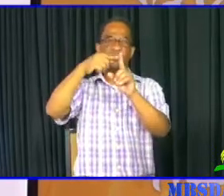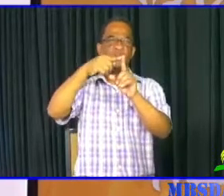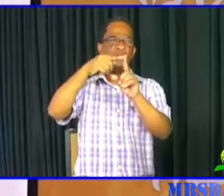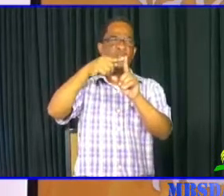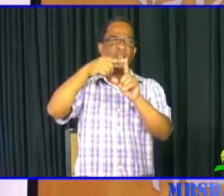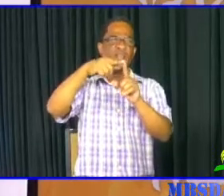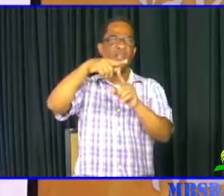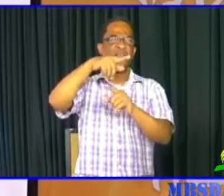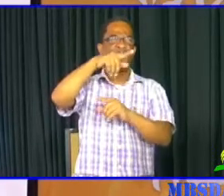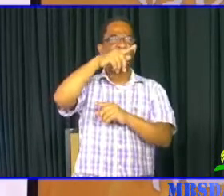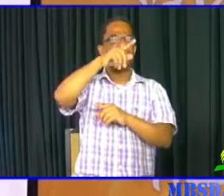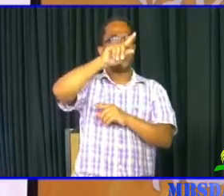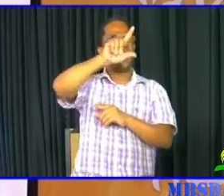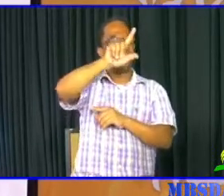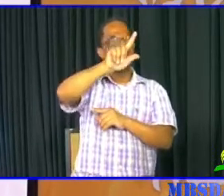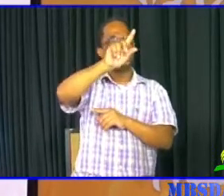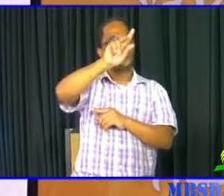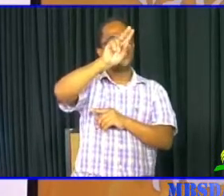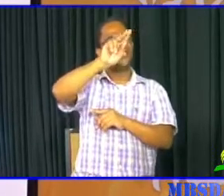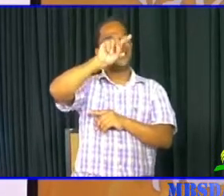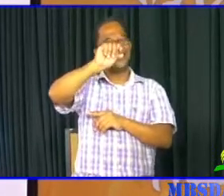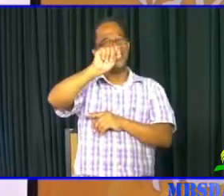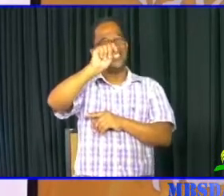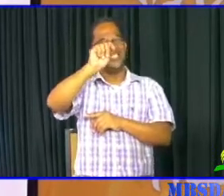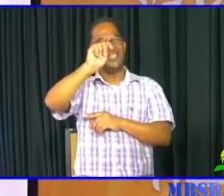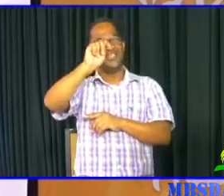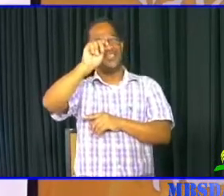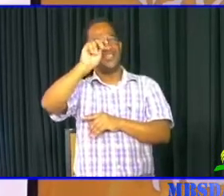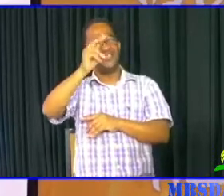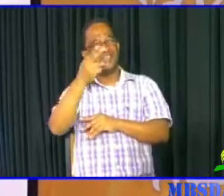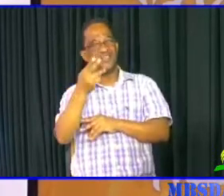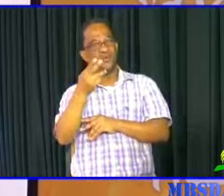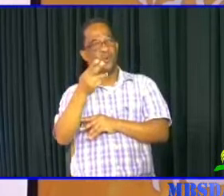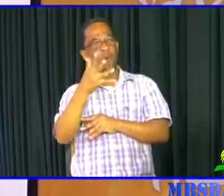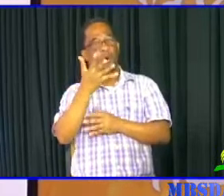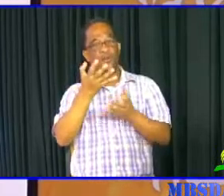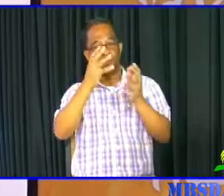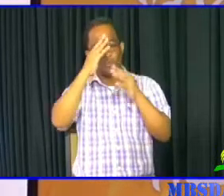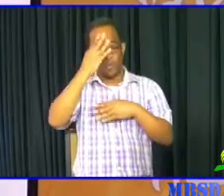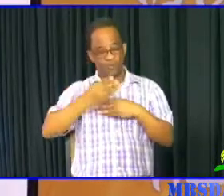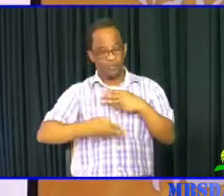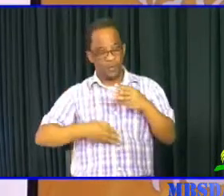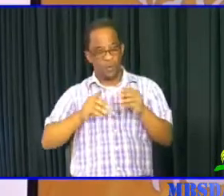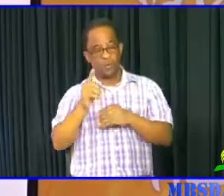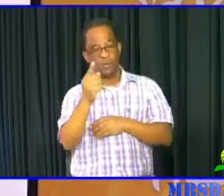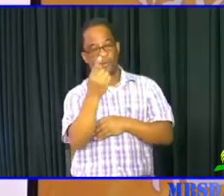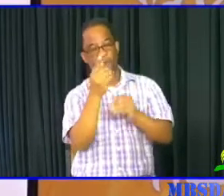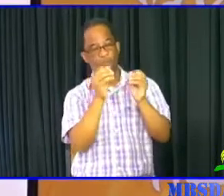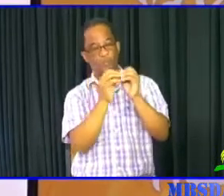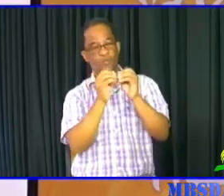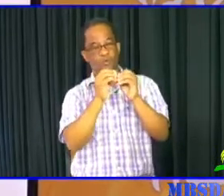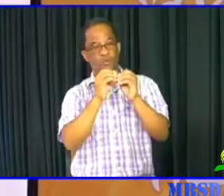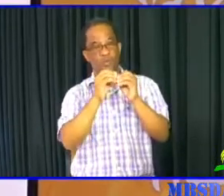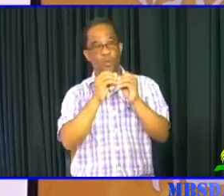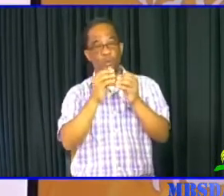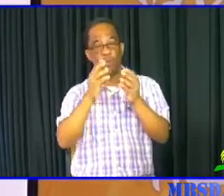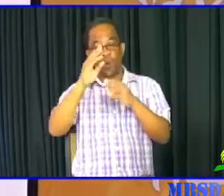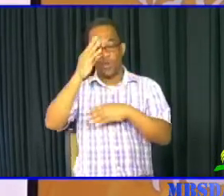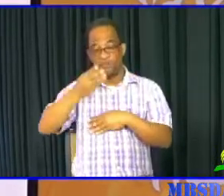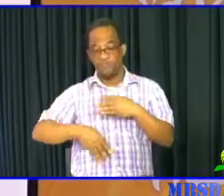www.ltah.org. Welcome. And we want to invite you this evening once more to invite your friends to share and